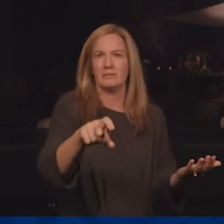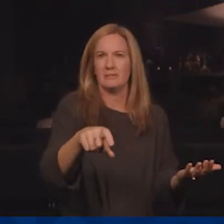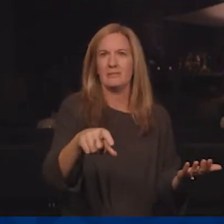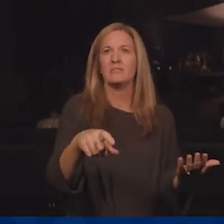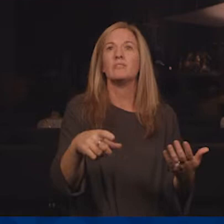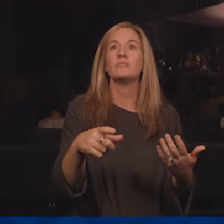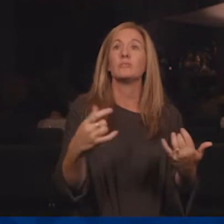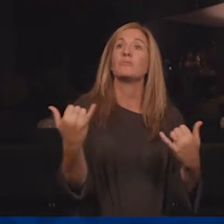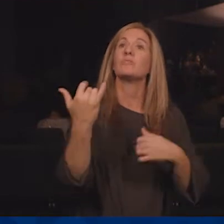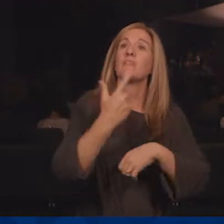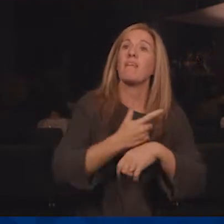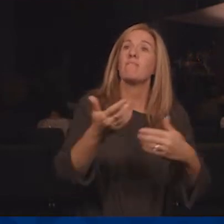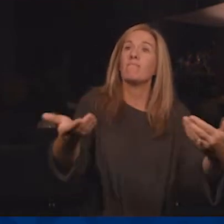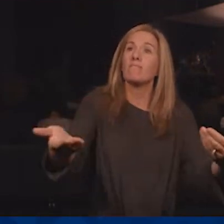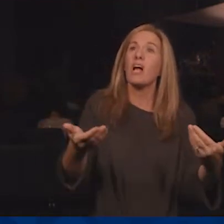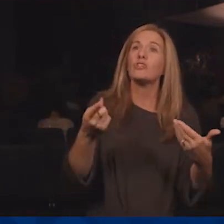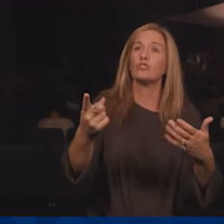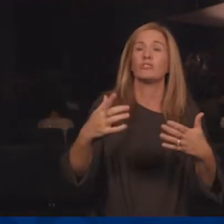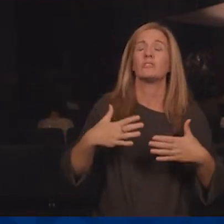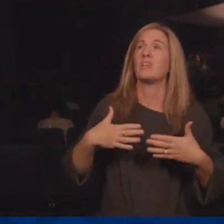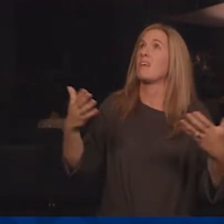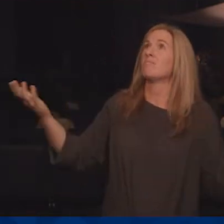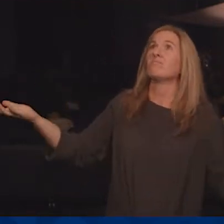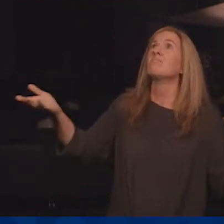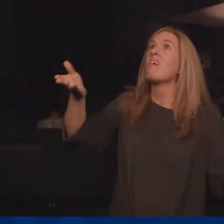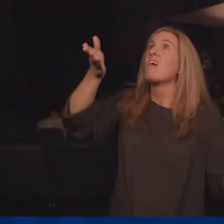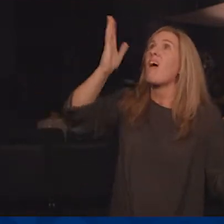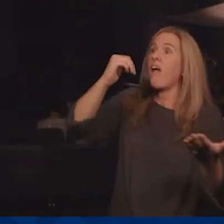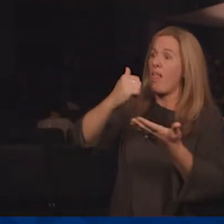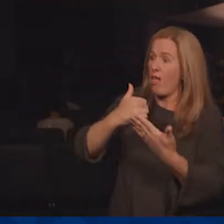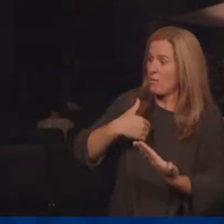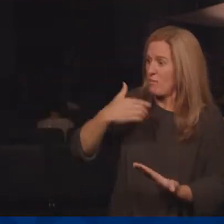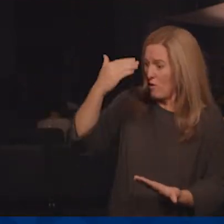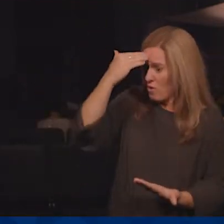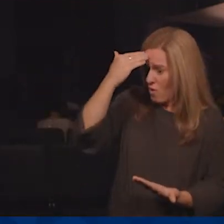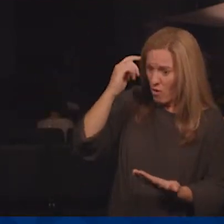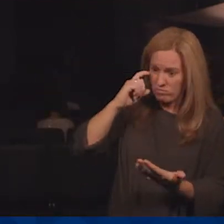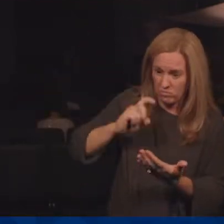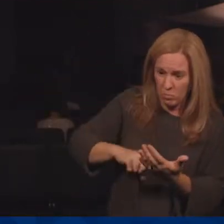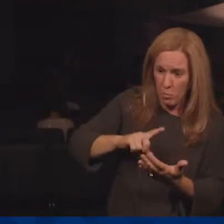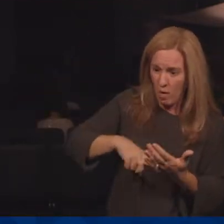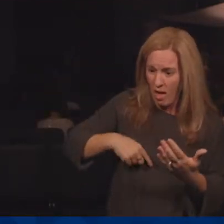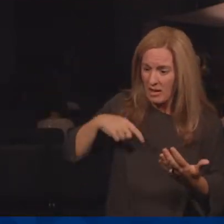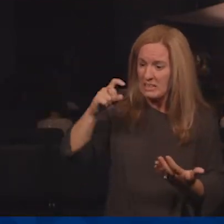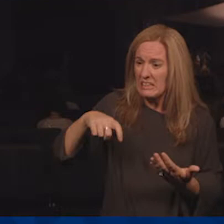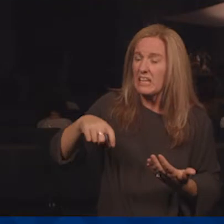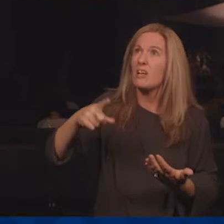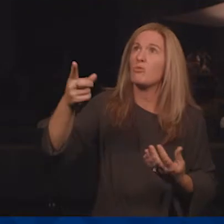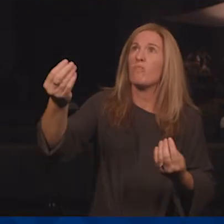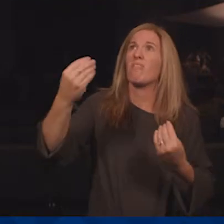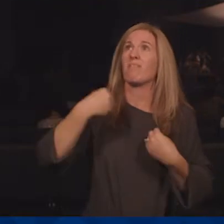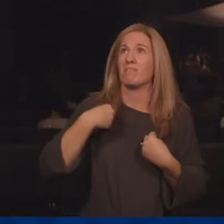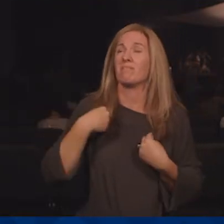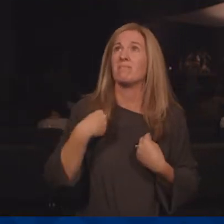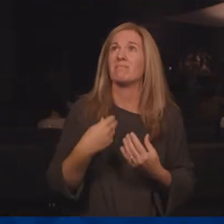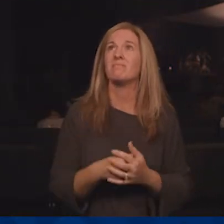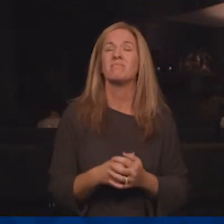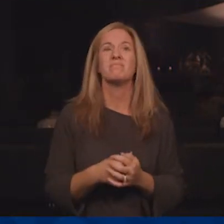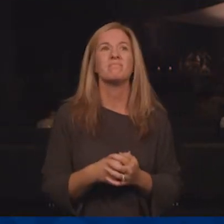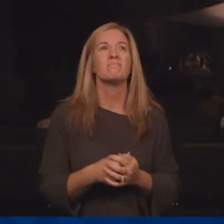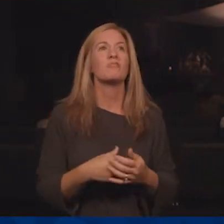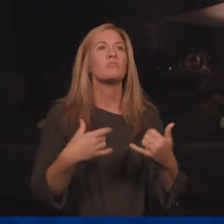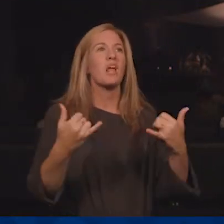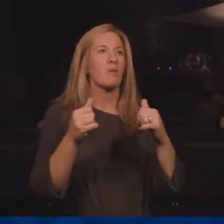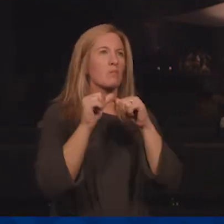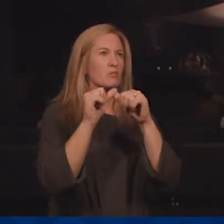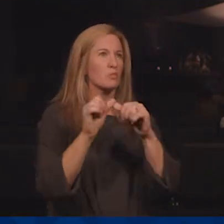just invite you to open yourself up and say, God, will you help me know what I need, and will you give that to me today? We're going to continue in this posture of worship